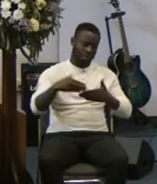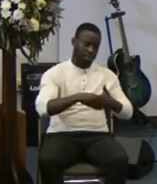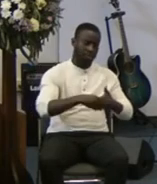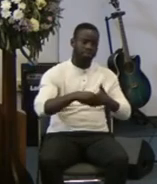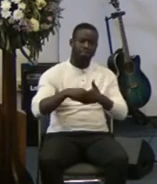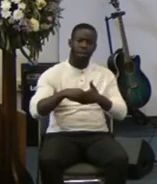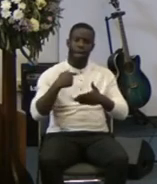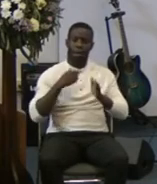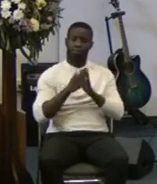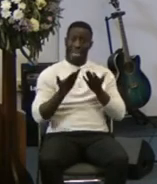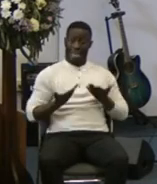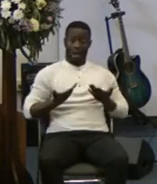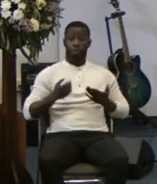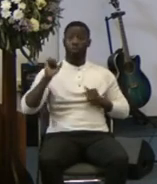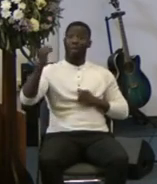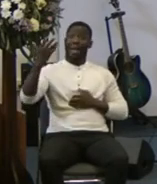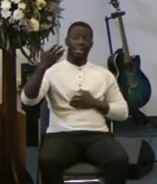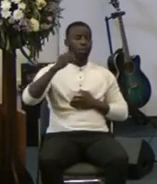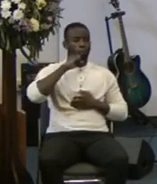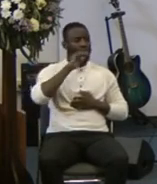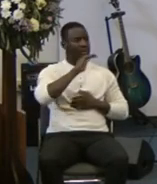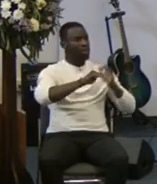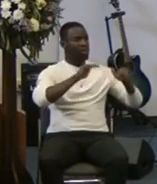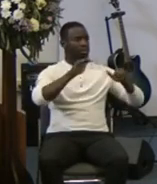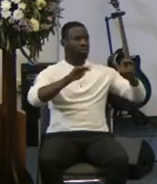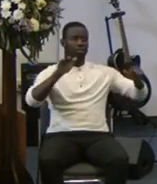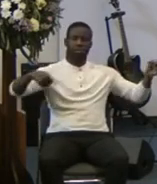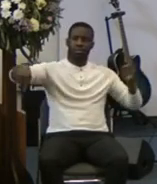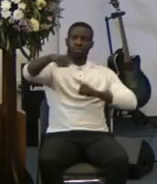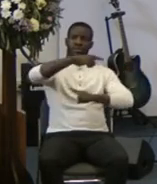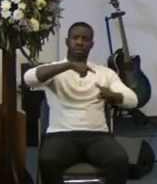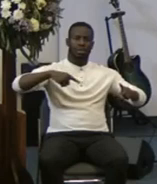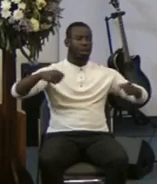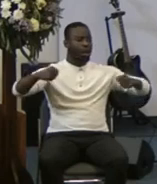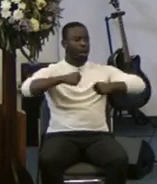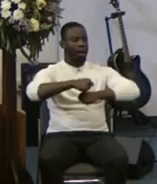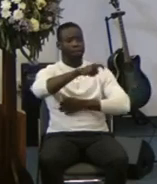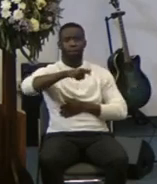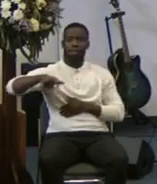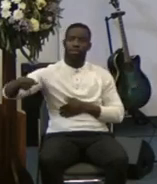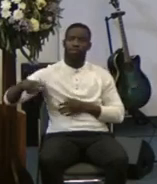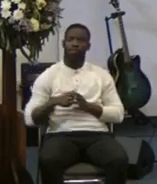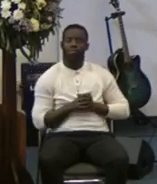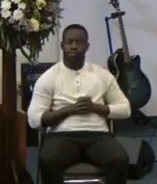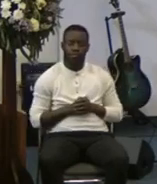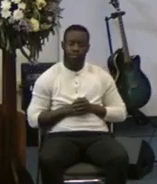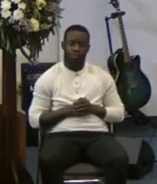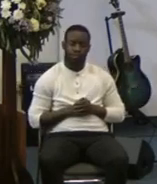morning and take people by the hand, grab them in a bear hug.